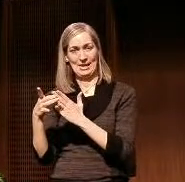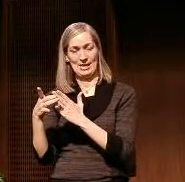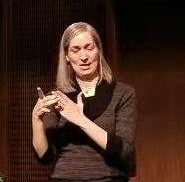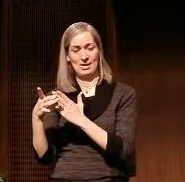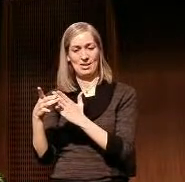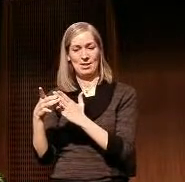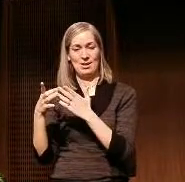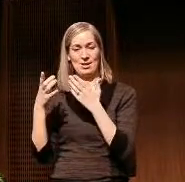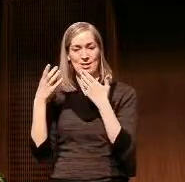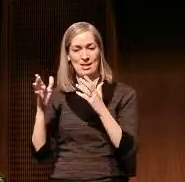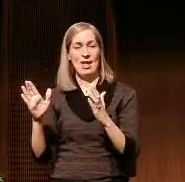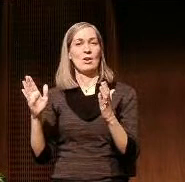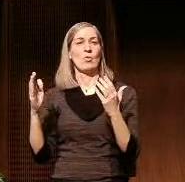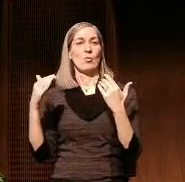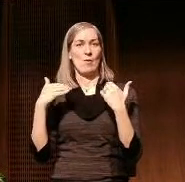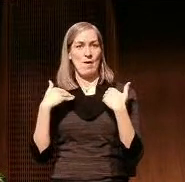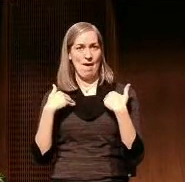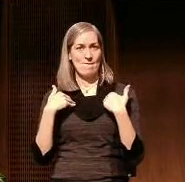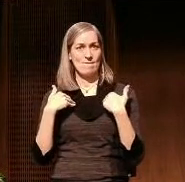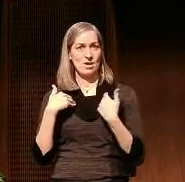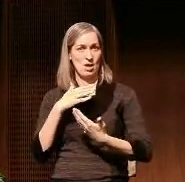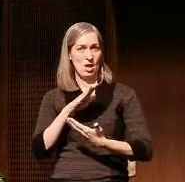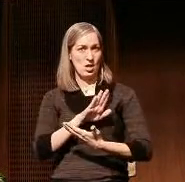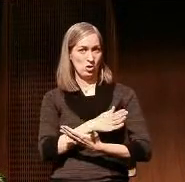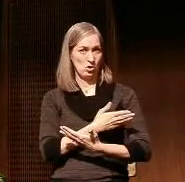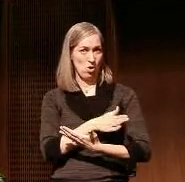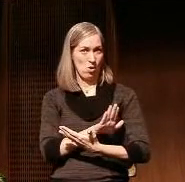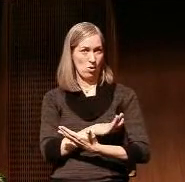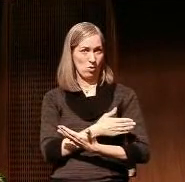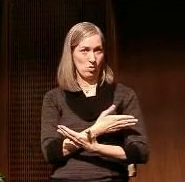And then we'll have a song.